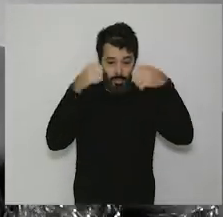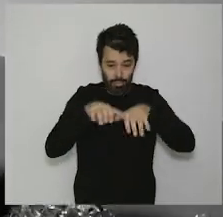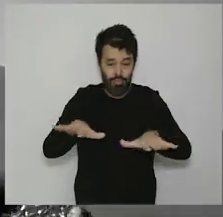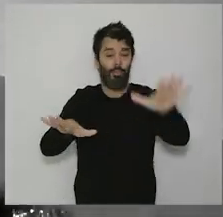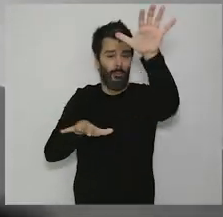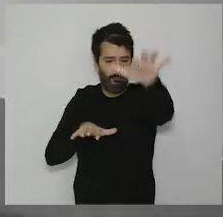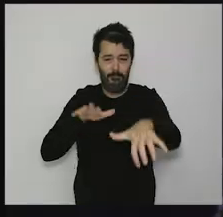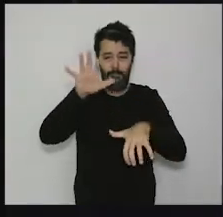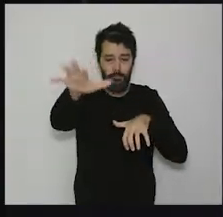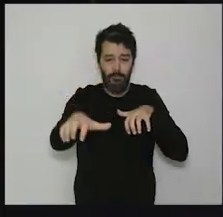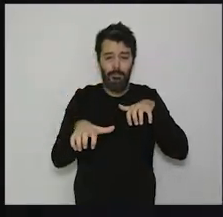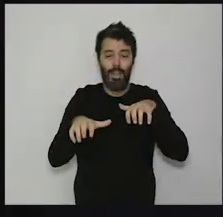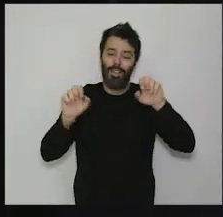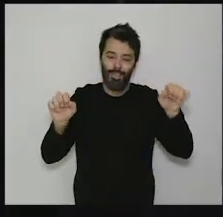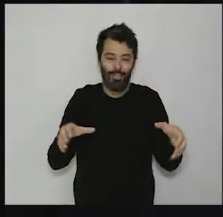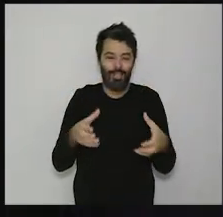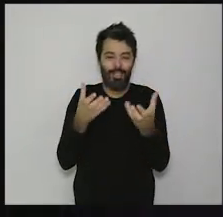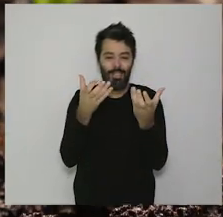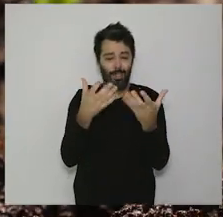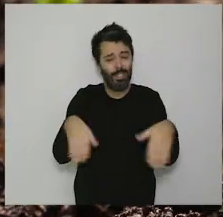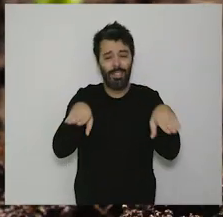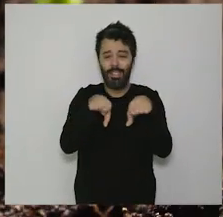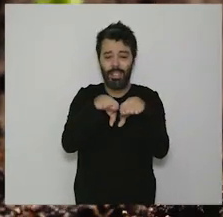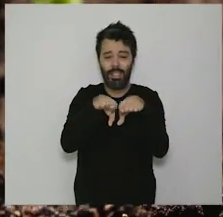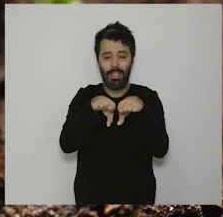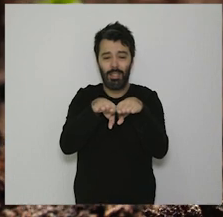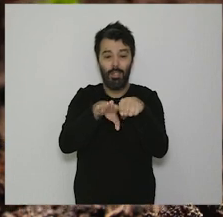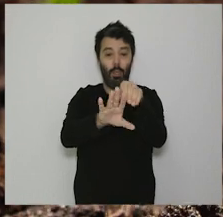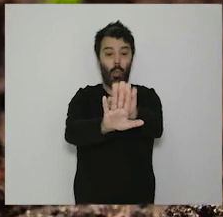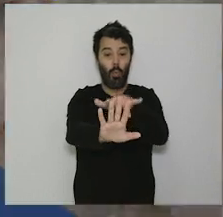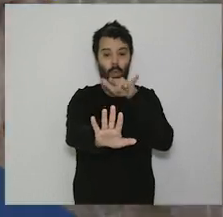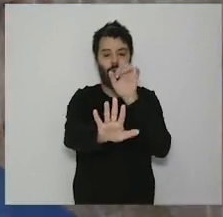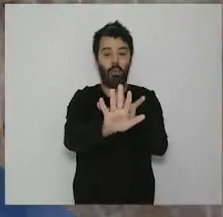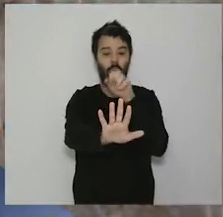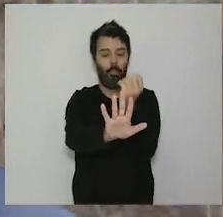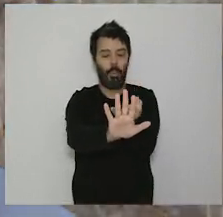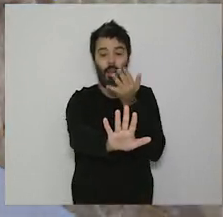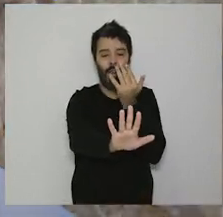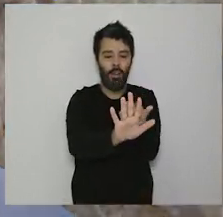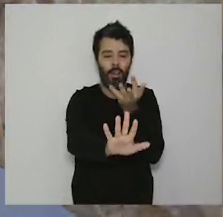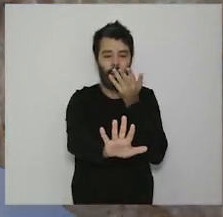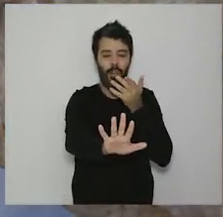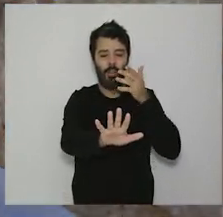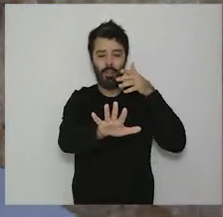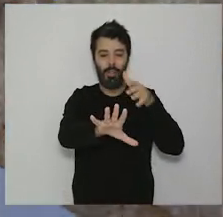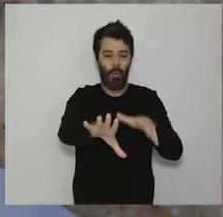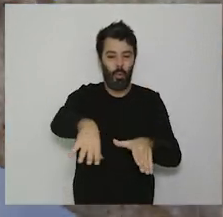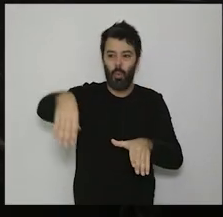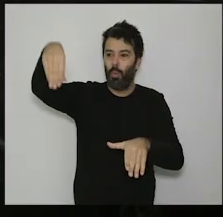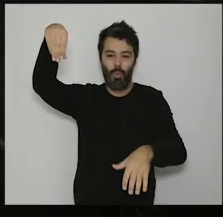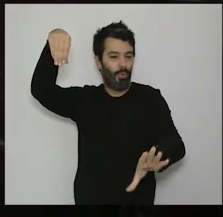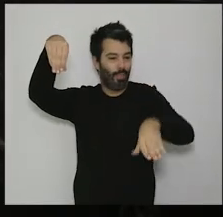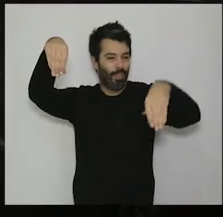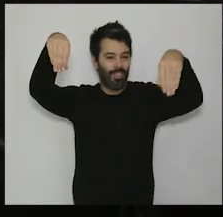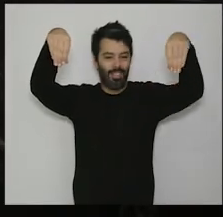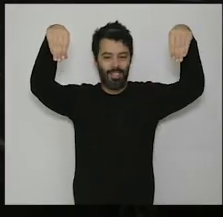its academy. The University of Aveiro surged and flooded into the region, the country,